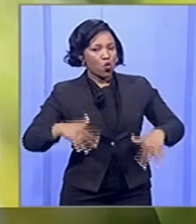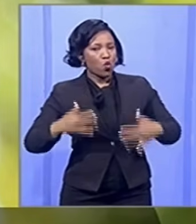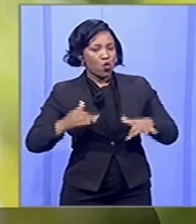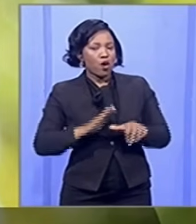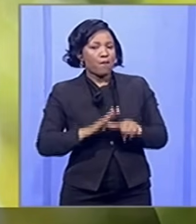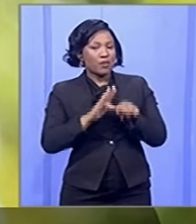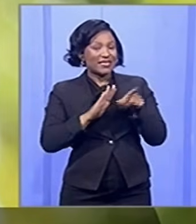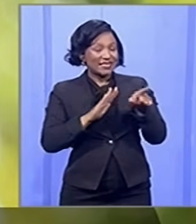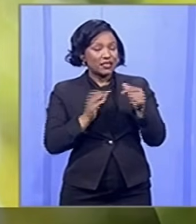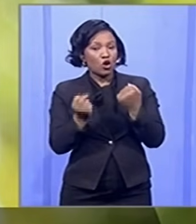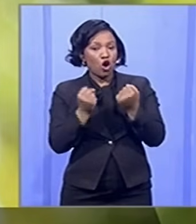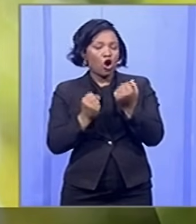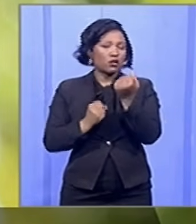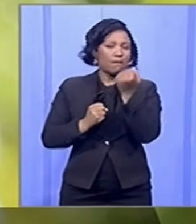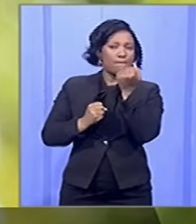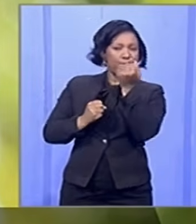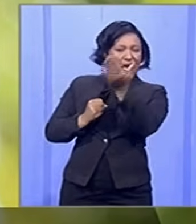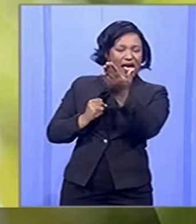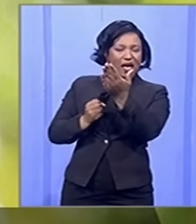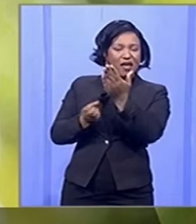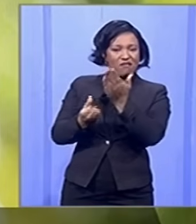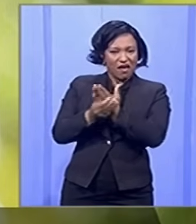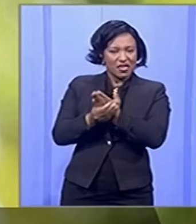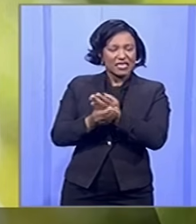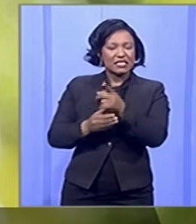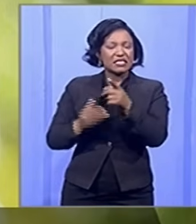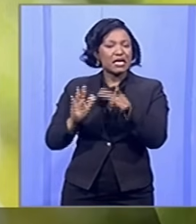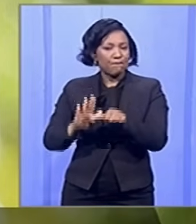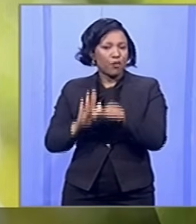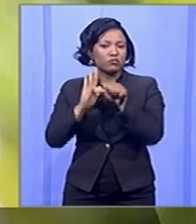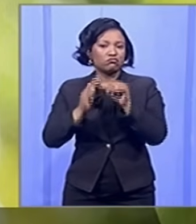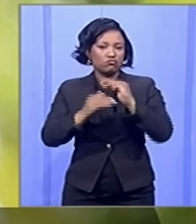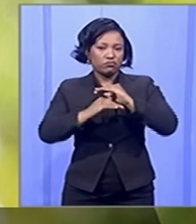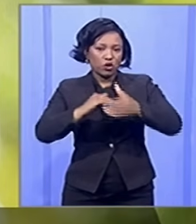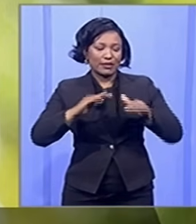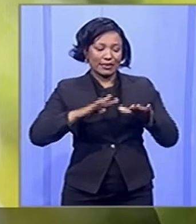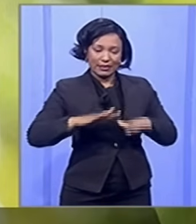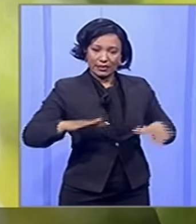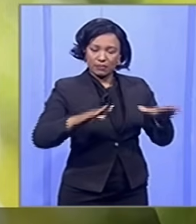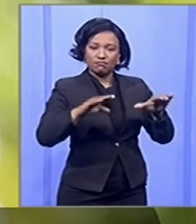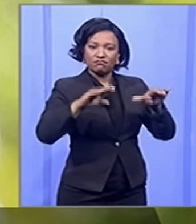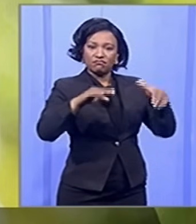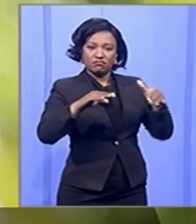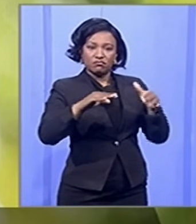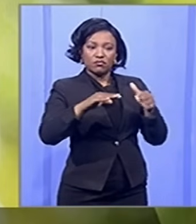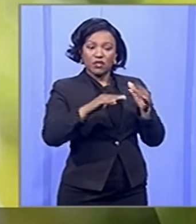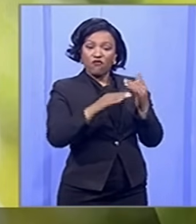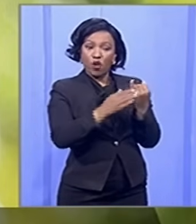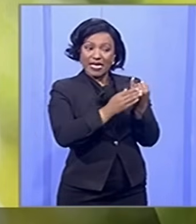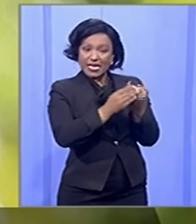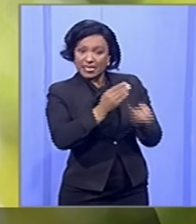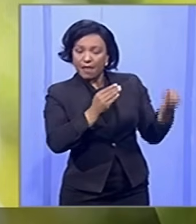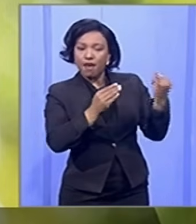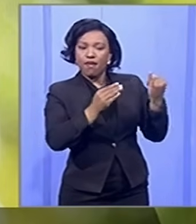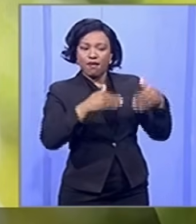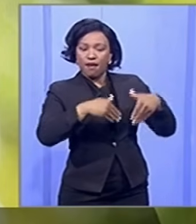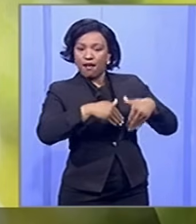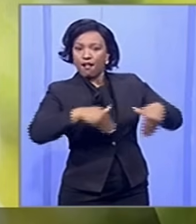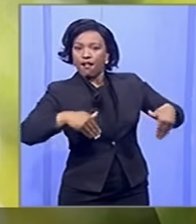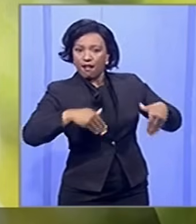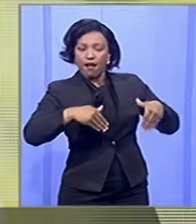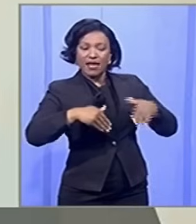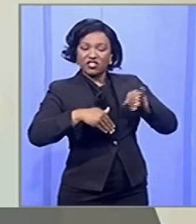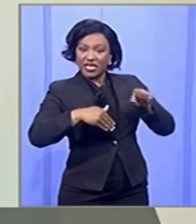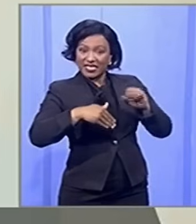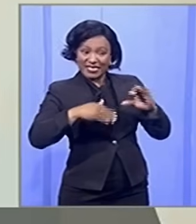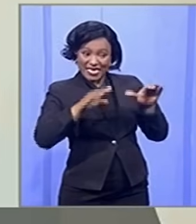is essential to protecting the independence of the judiciary as well as the independence and impartiality of the Judicial Service